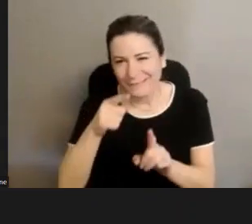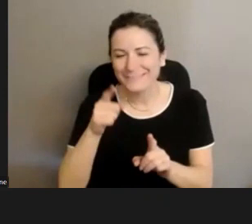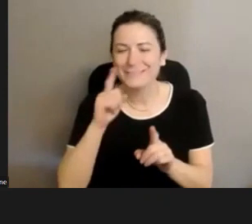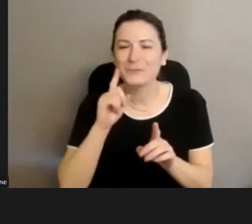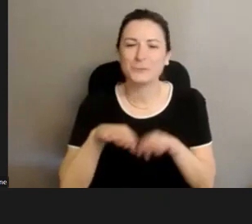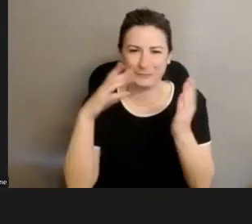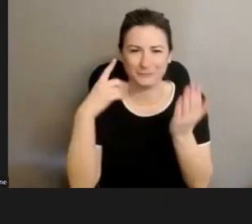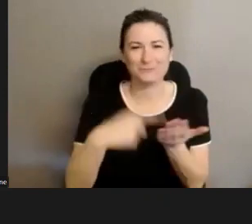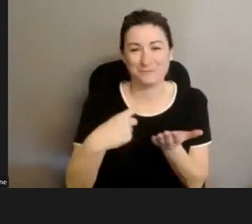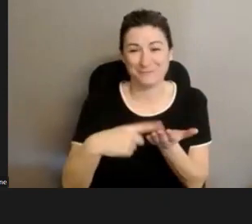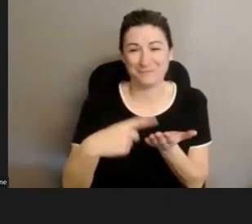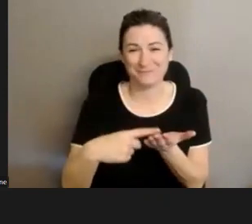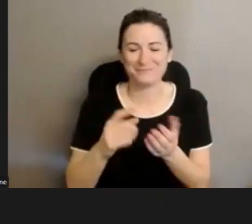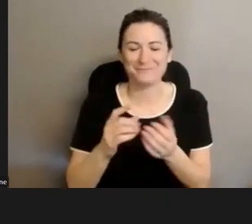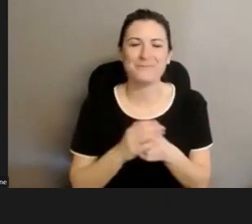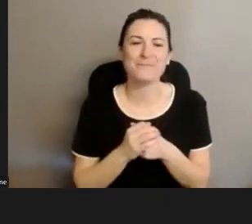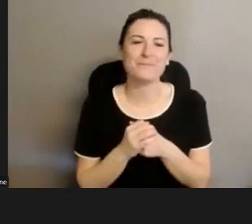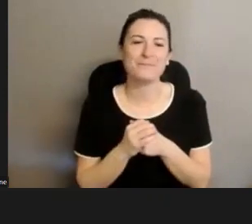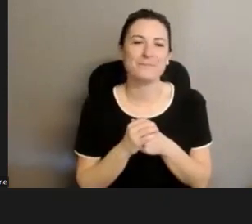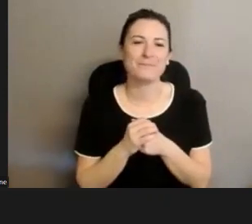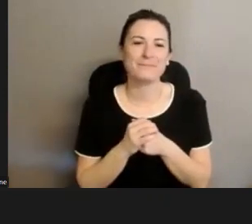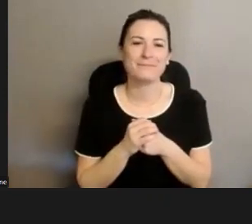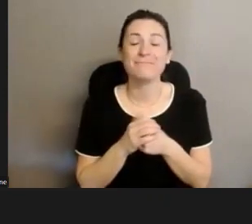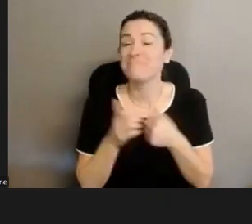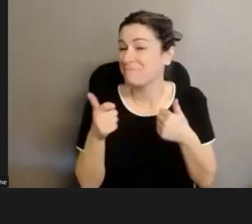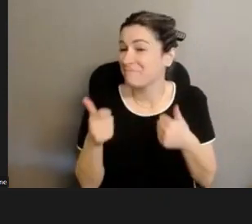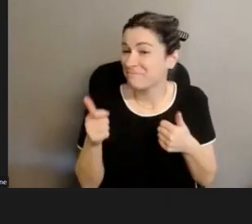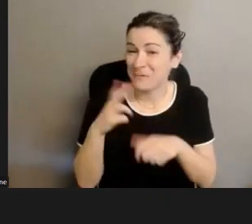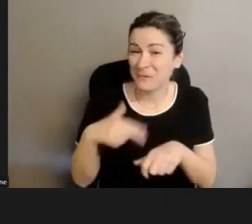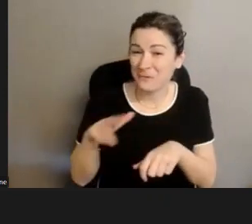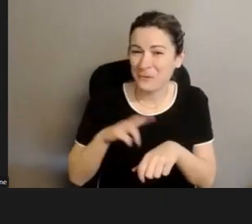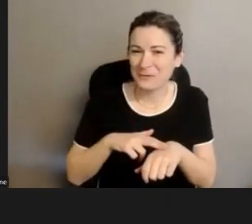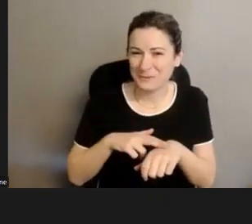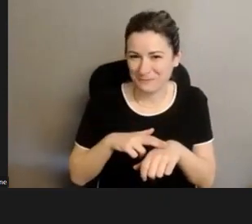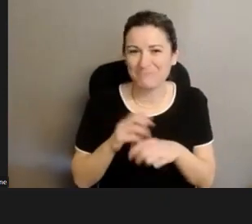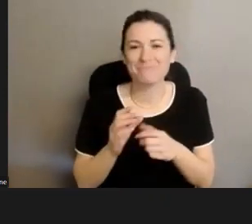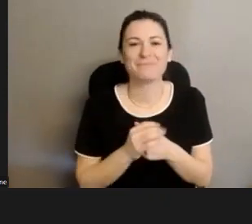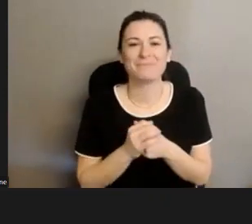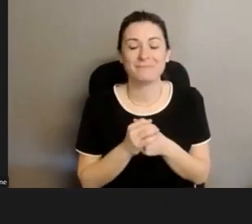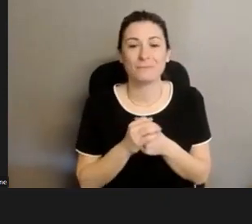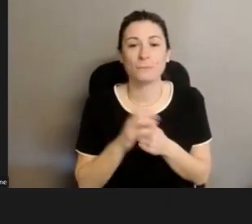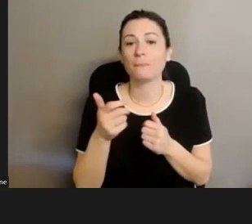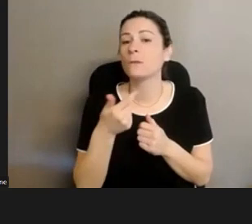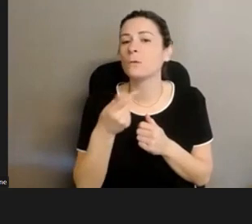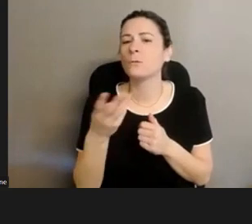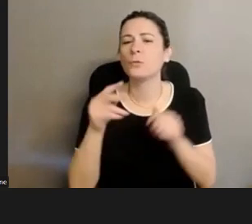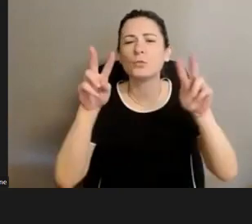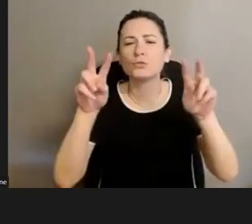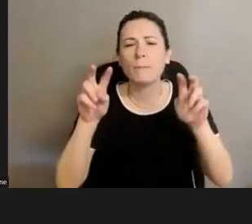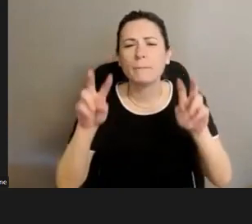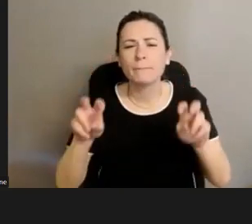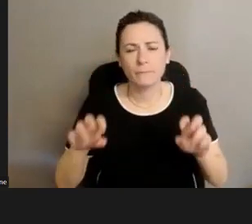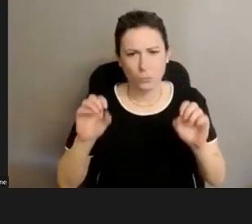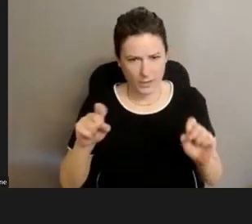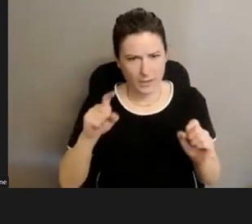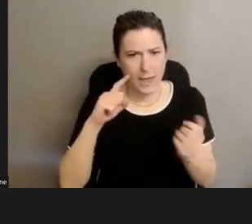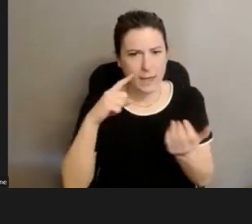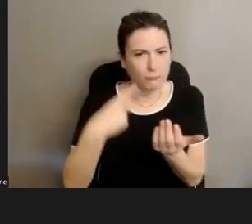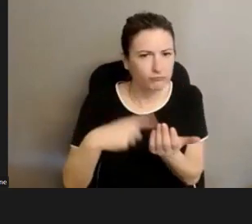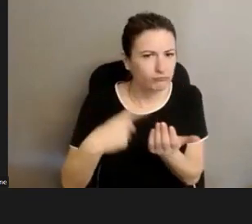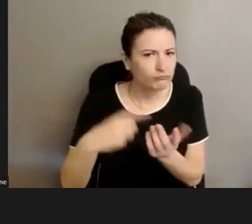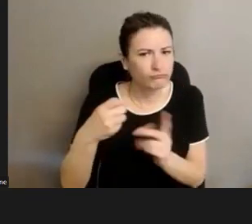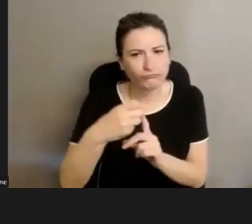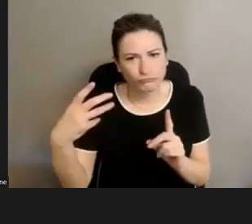Yeah, no worries. And so there's a few areas for discussion that we have prepared today. So one of it